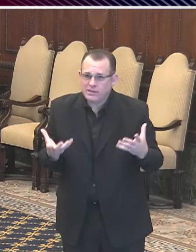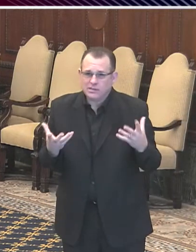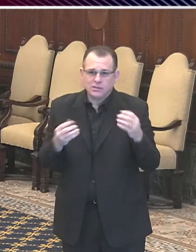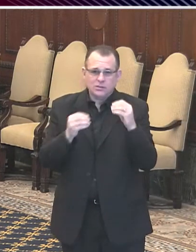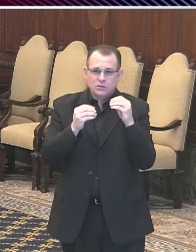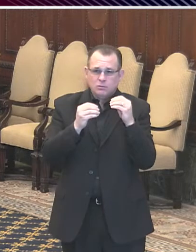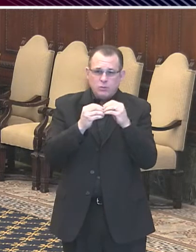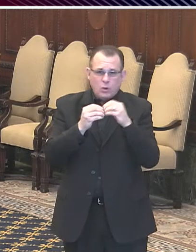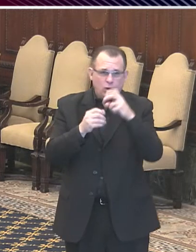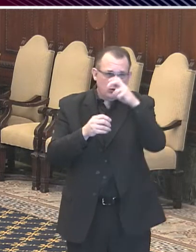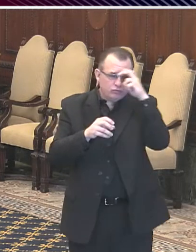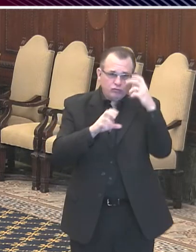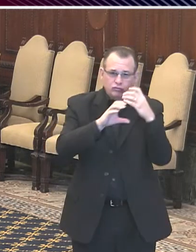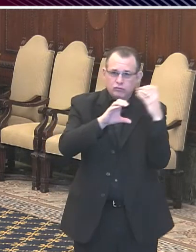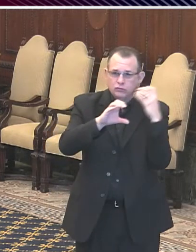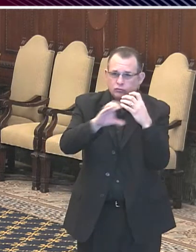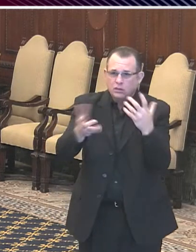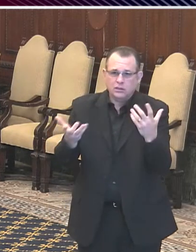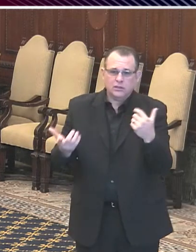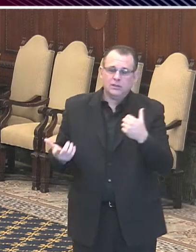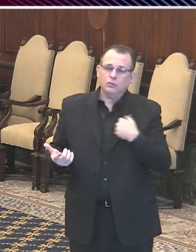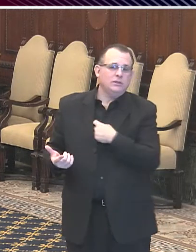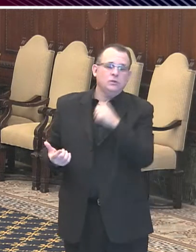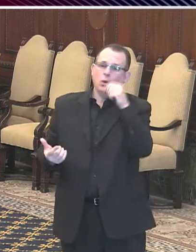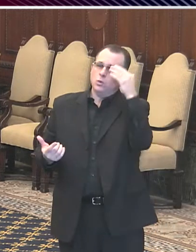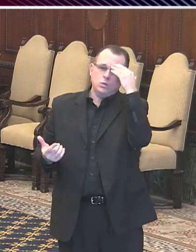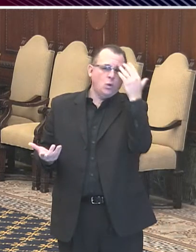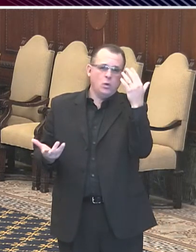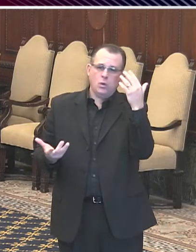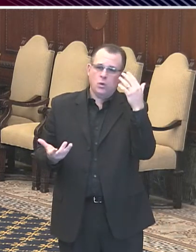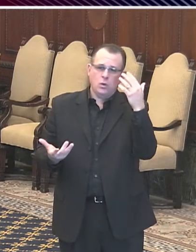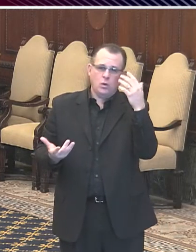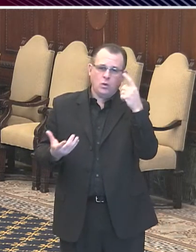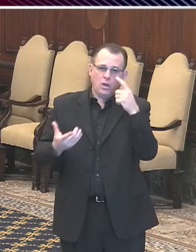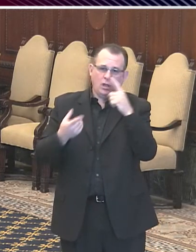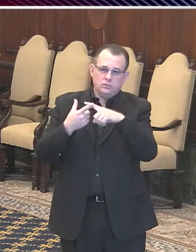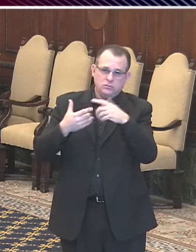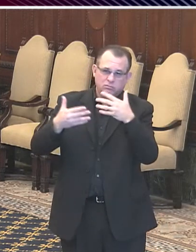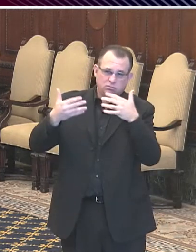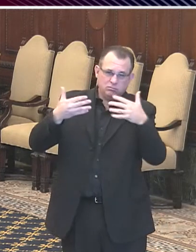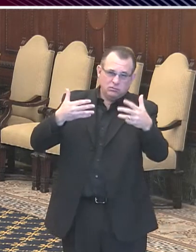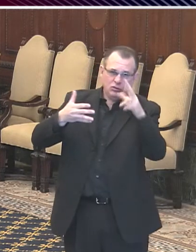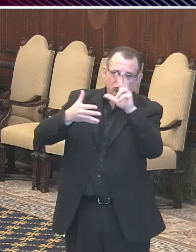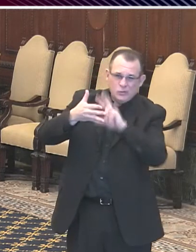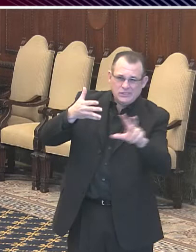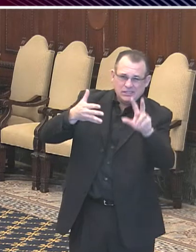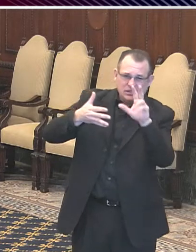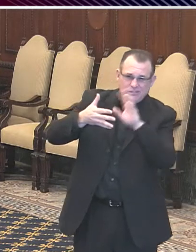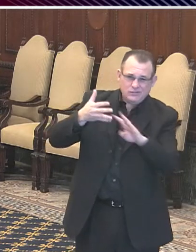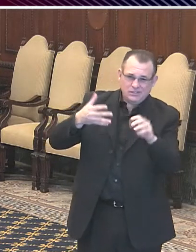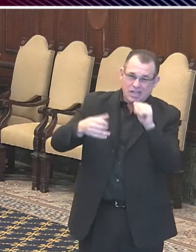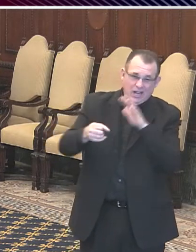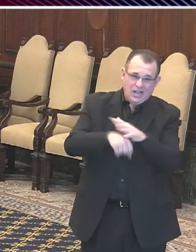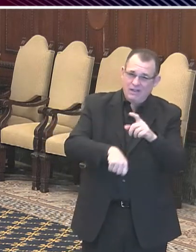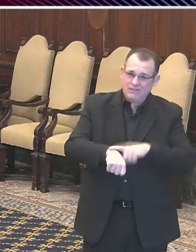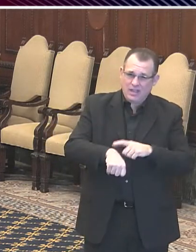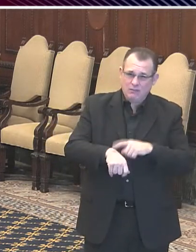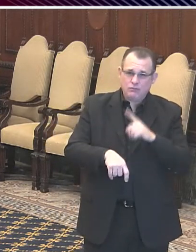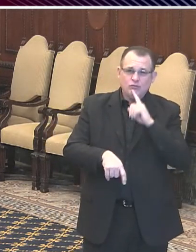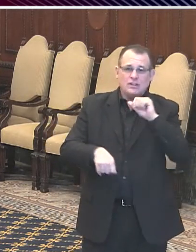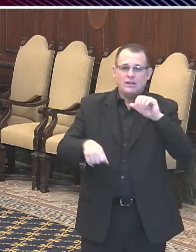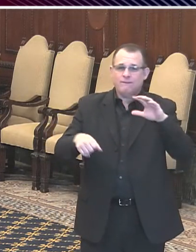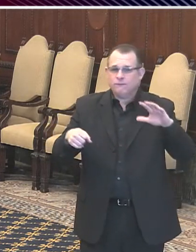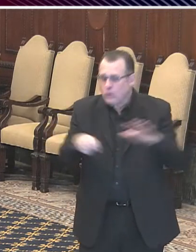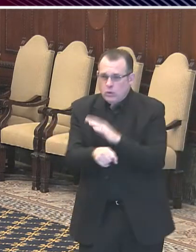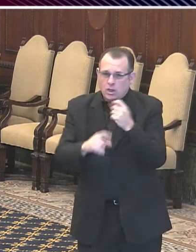know until another 3 weeks or so. And even then, it won't be enough time to understand fully how this